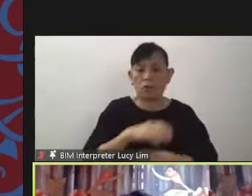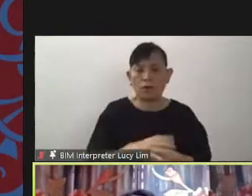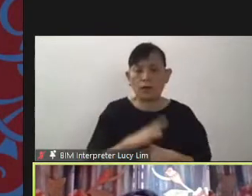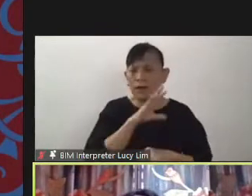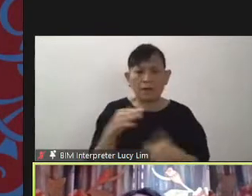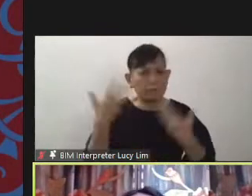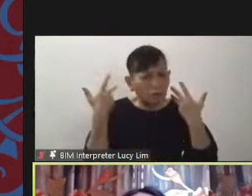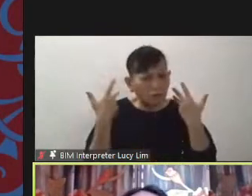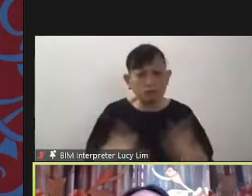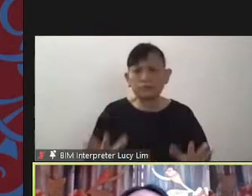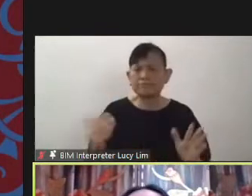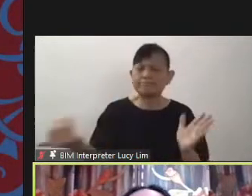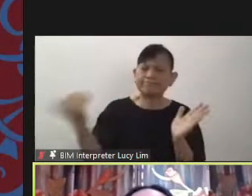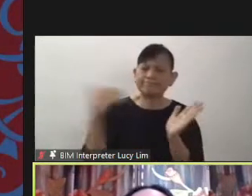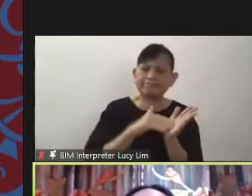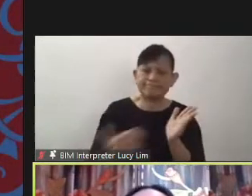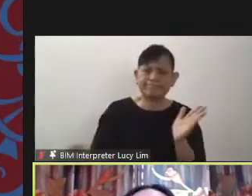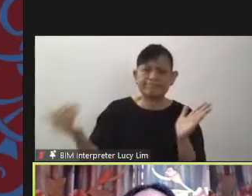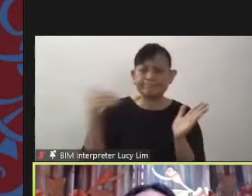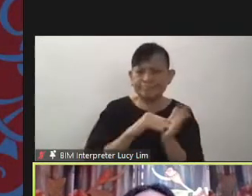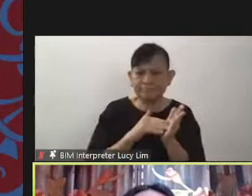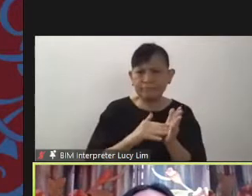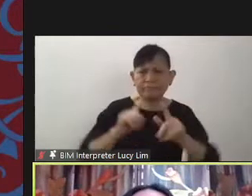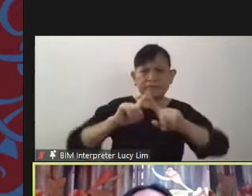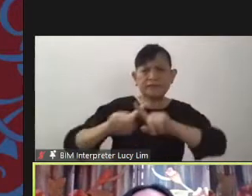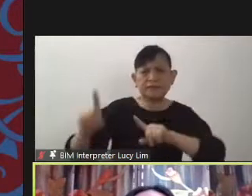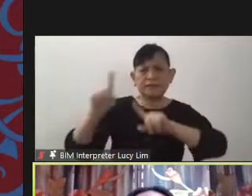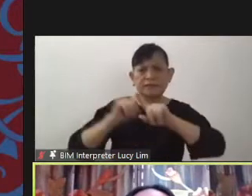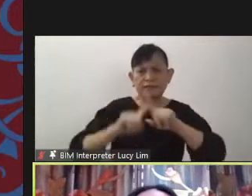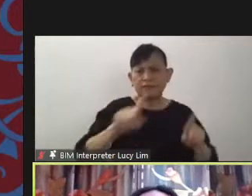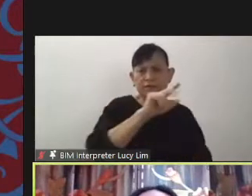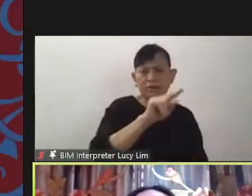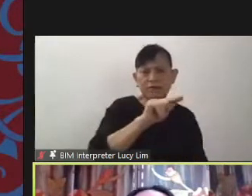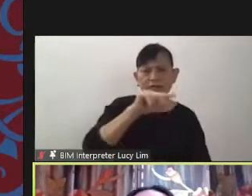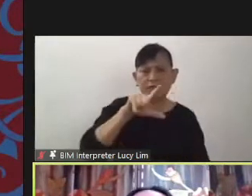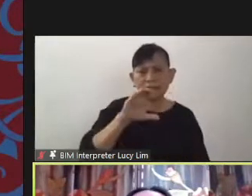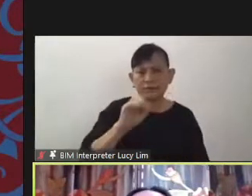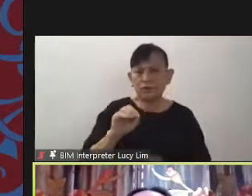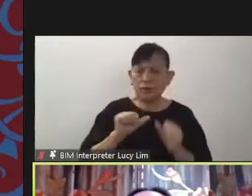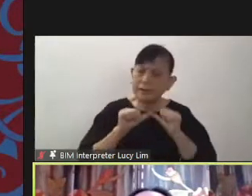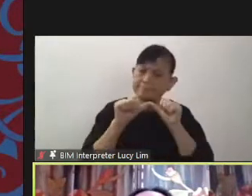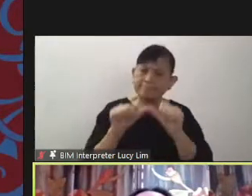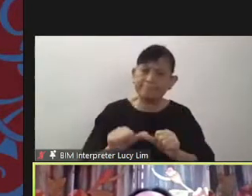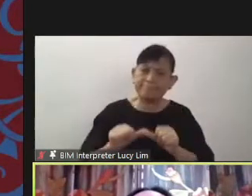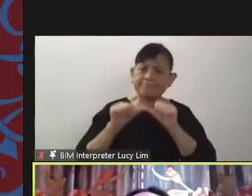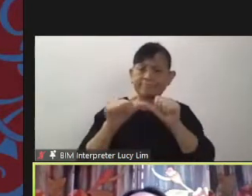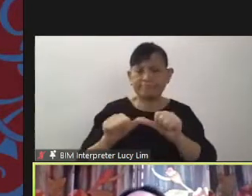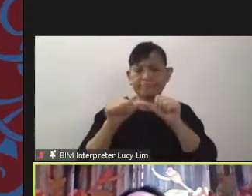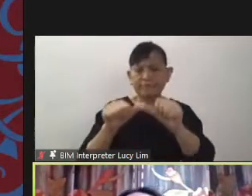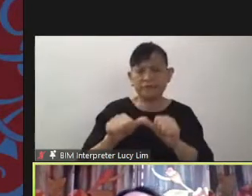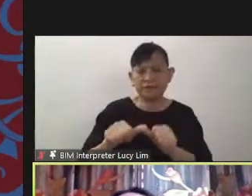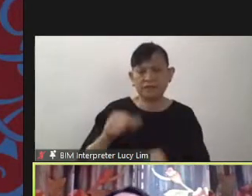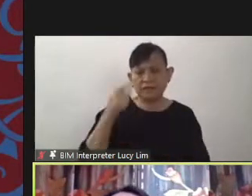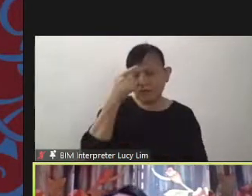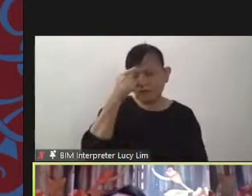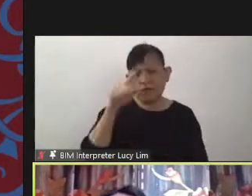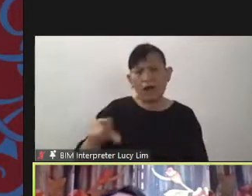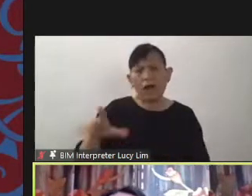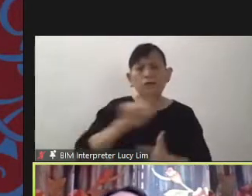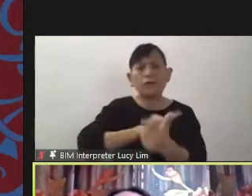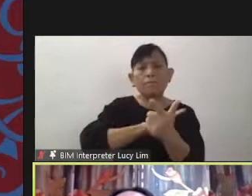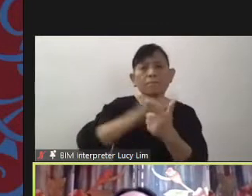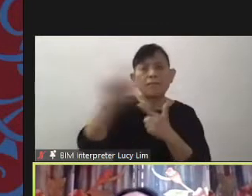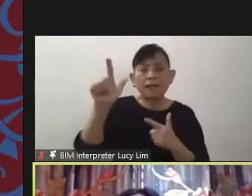quite a lot of times by different NGOs and continuously demanded is for them to pass the sexual harassment